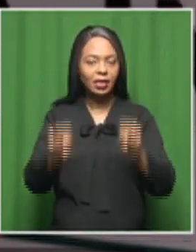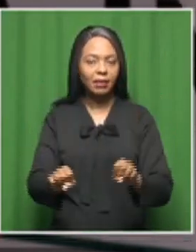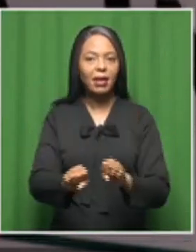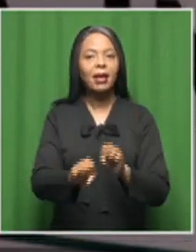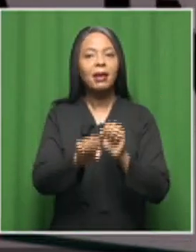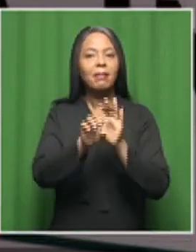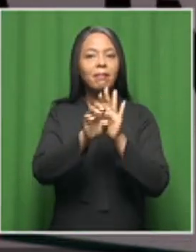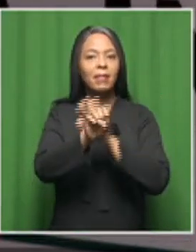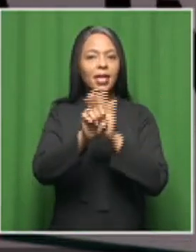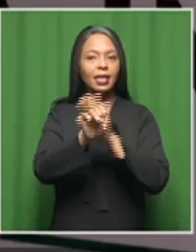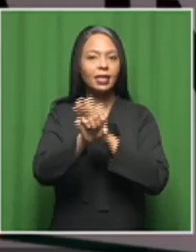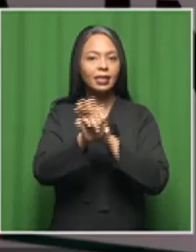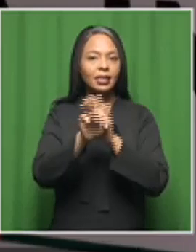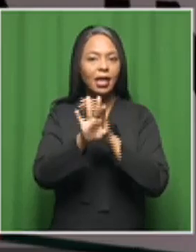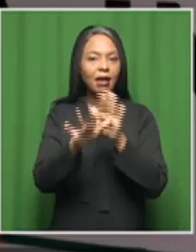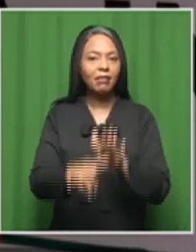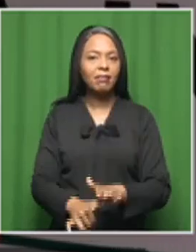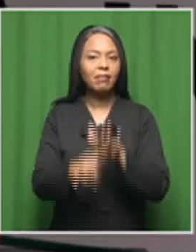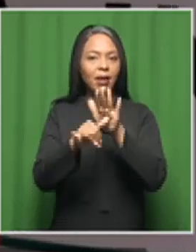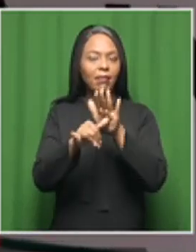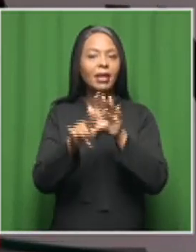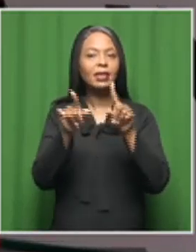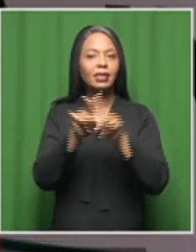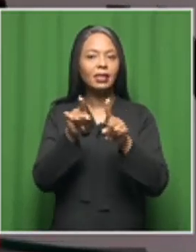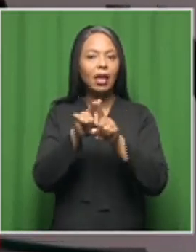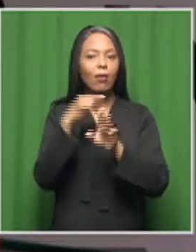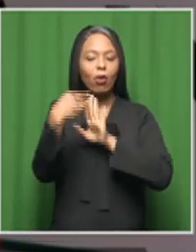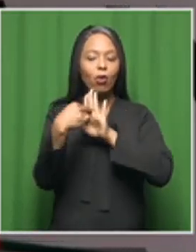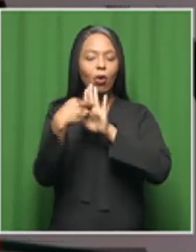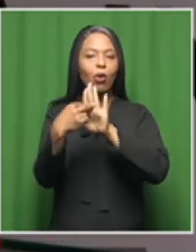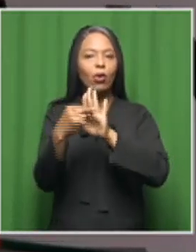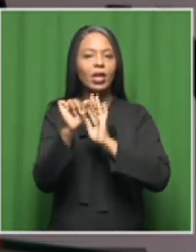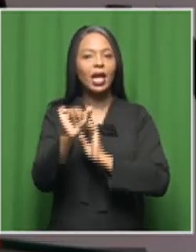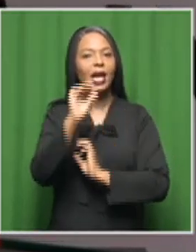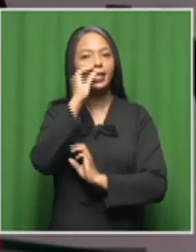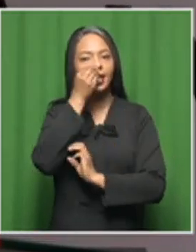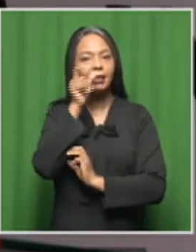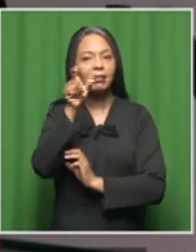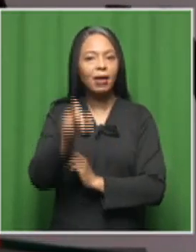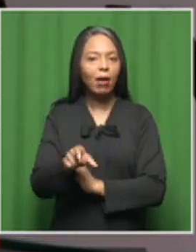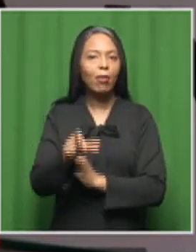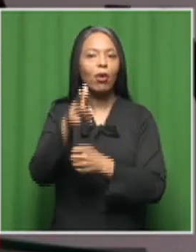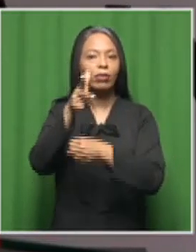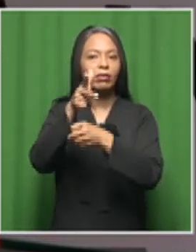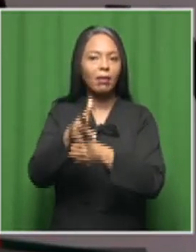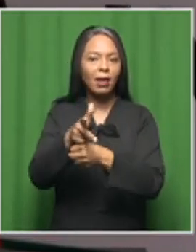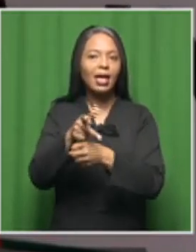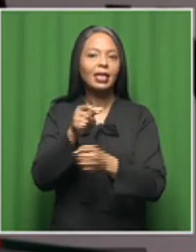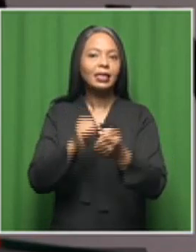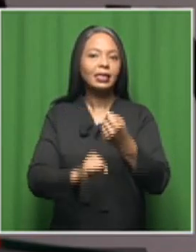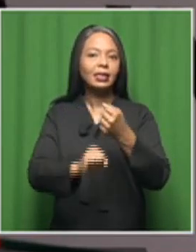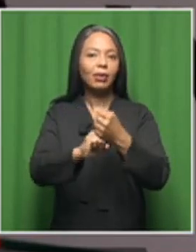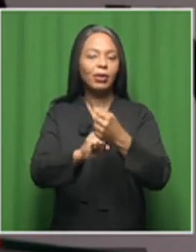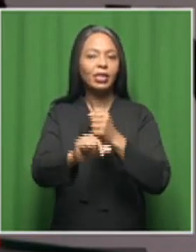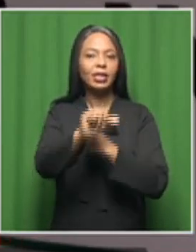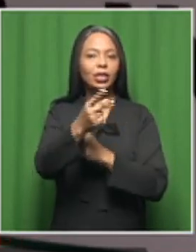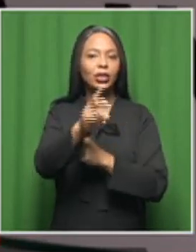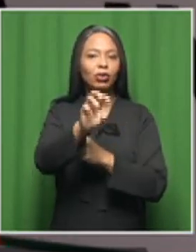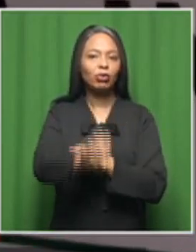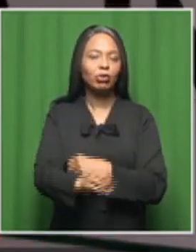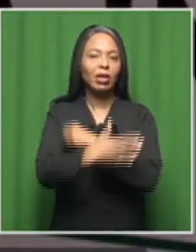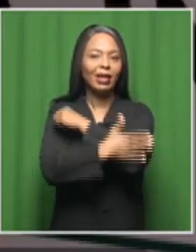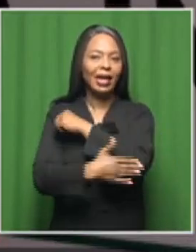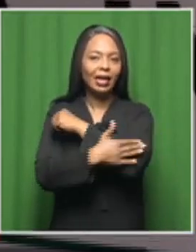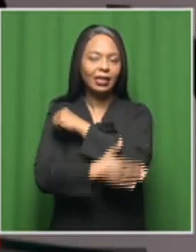is the role of journalists in supporting democracies, and specifically in the G20 countries. So